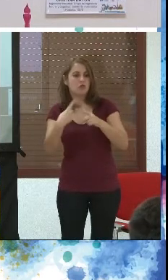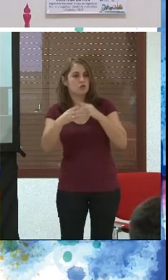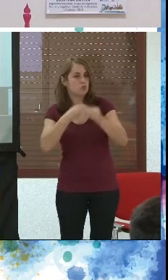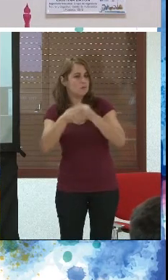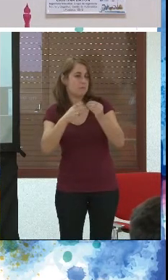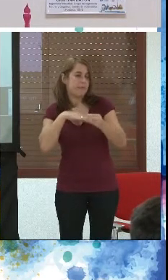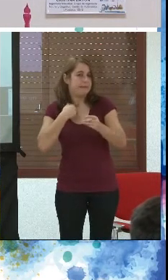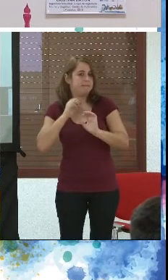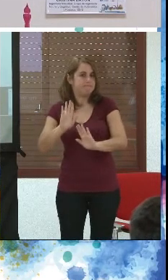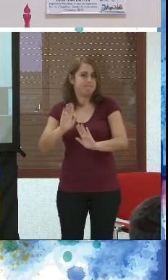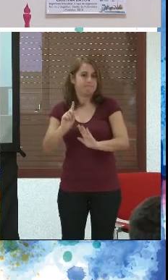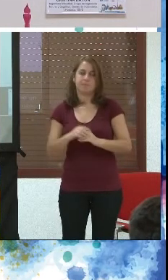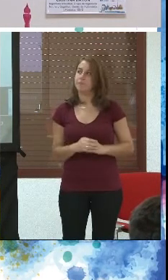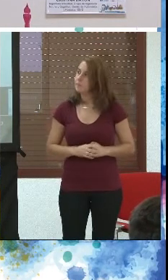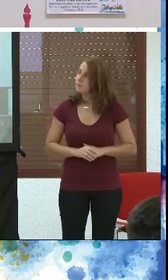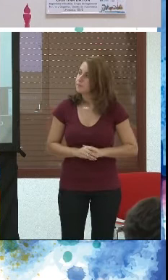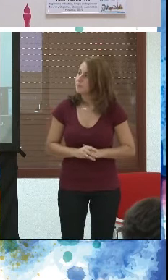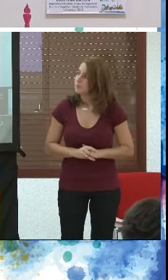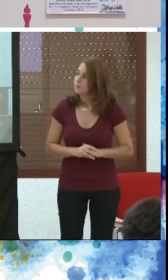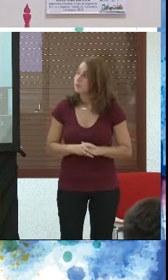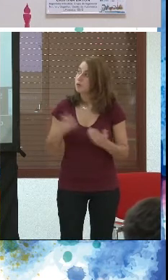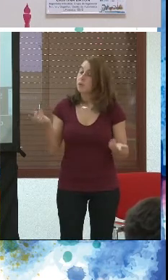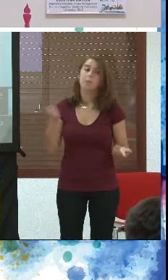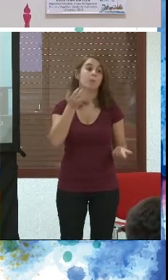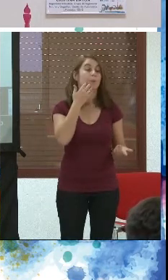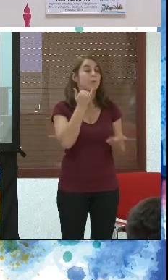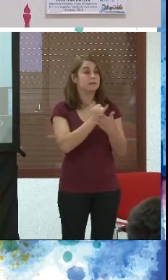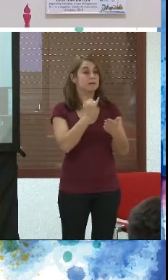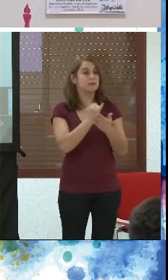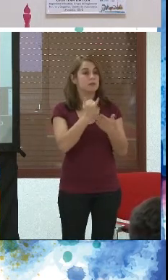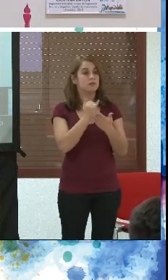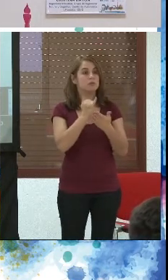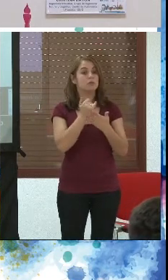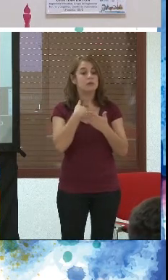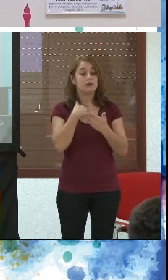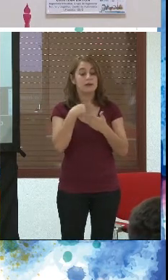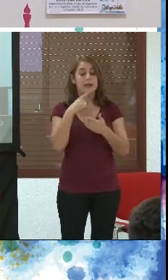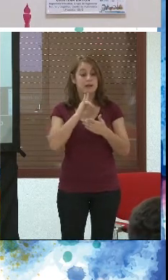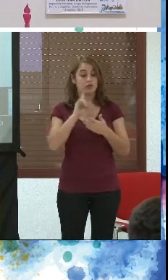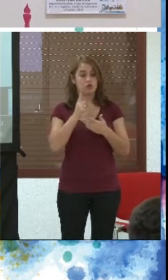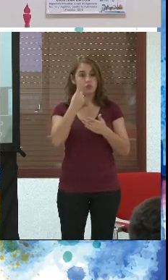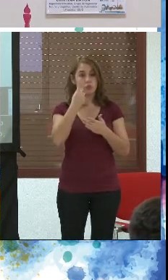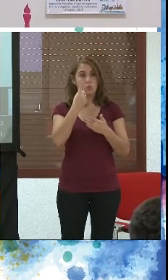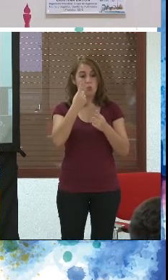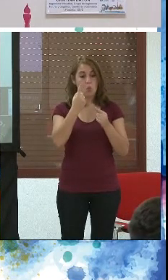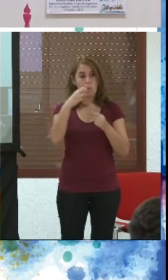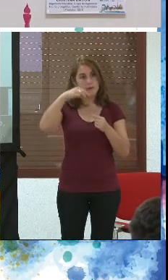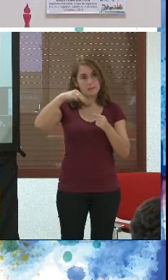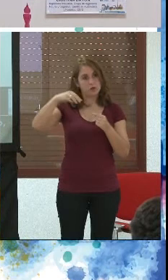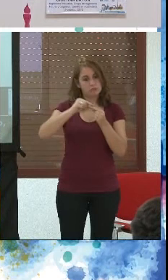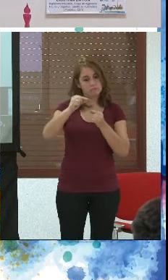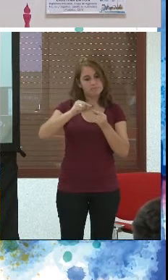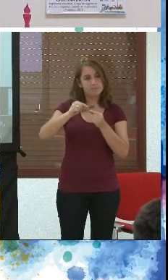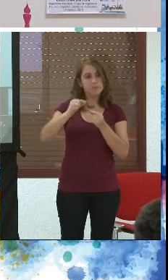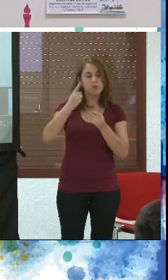to the materials that have been used. So in this case, we can see that in a trial where the electrodes have a diameter of 1 millimeter,